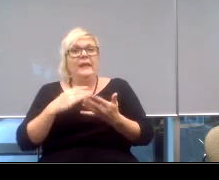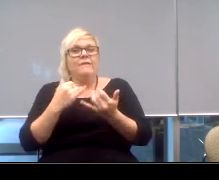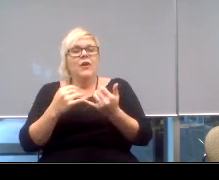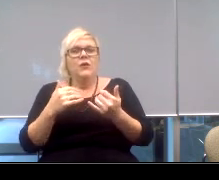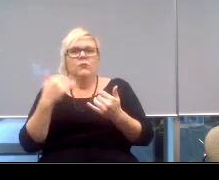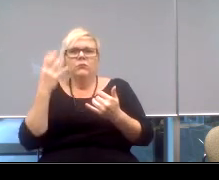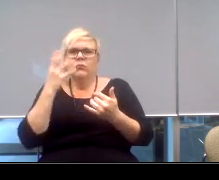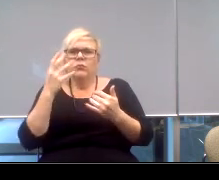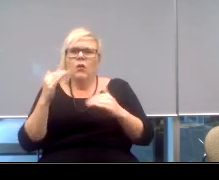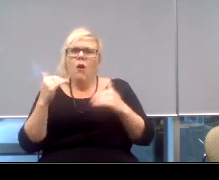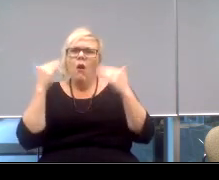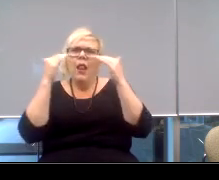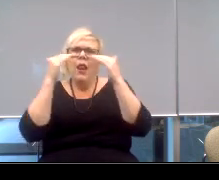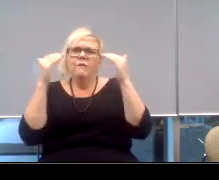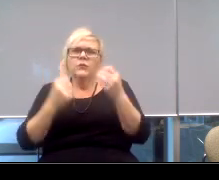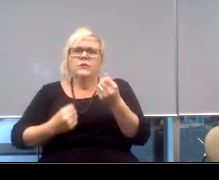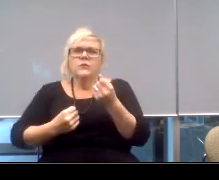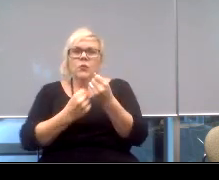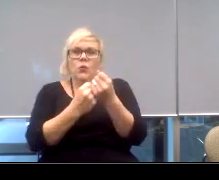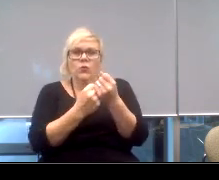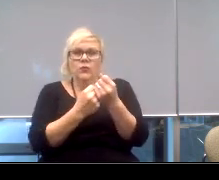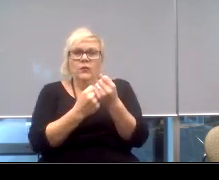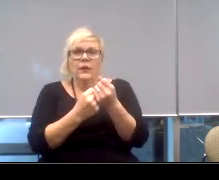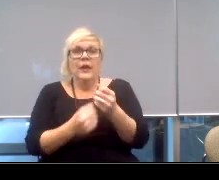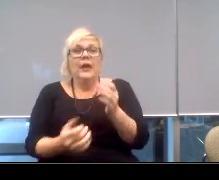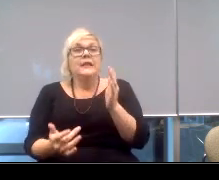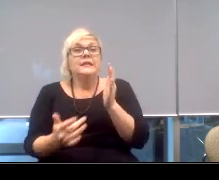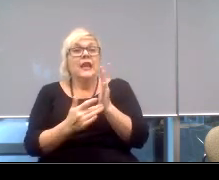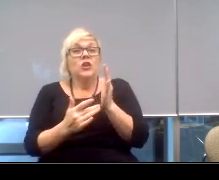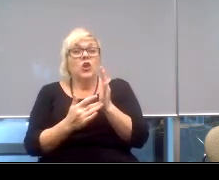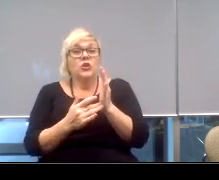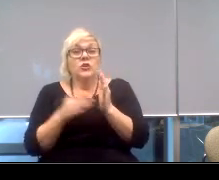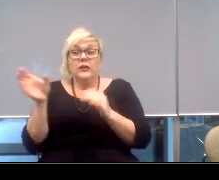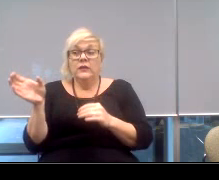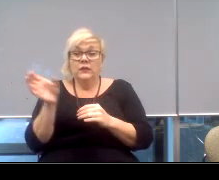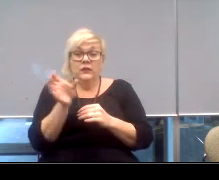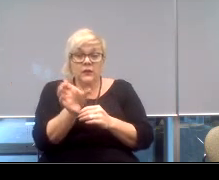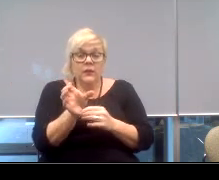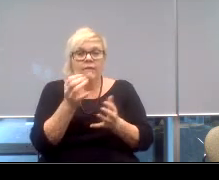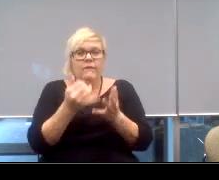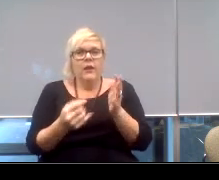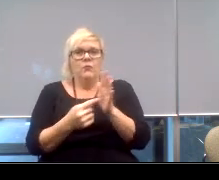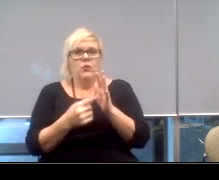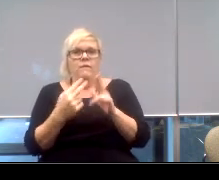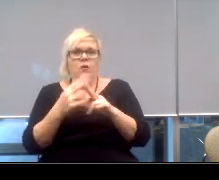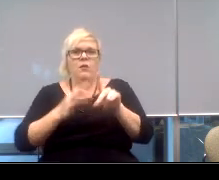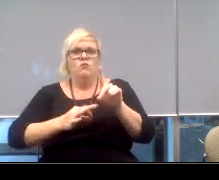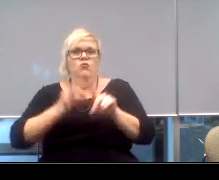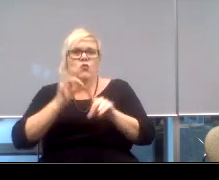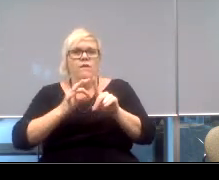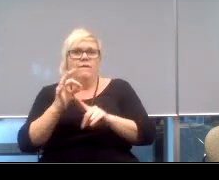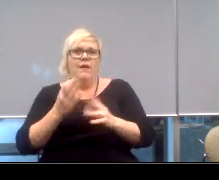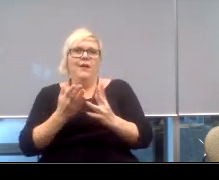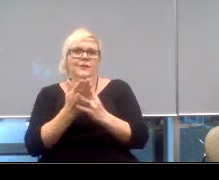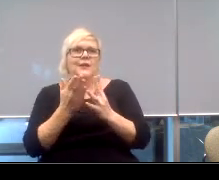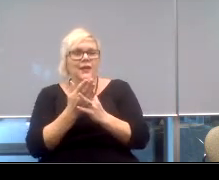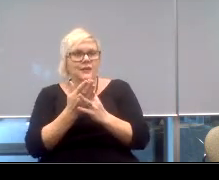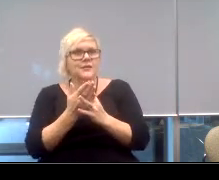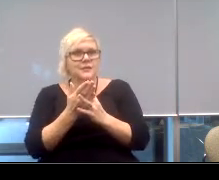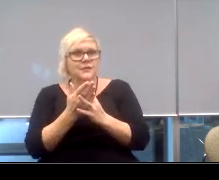support. The use of technology is seen as a critical element in improving this efficient access and